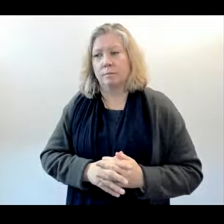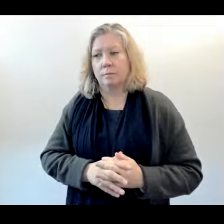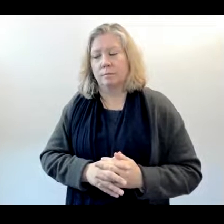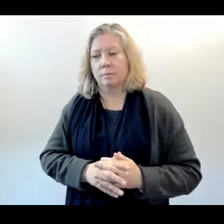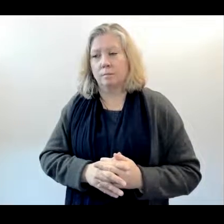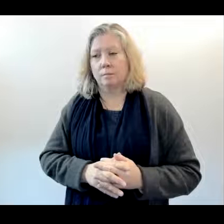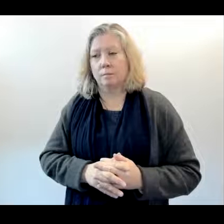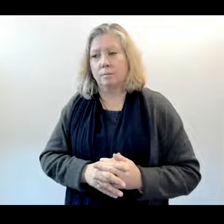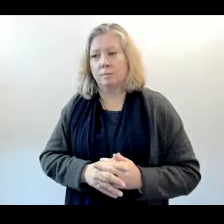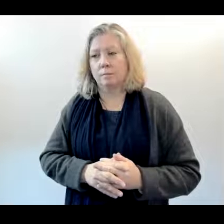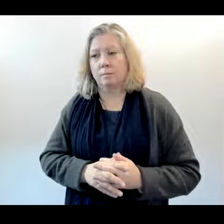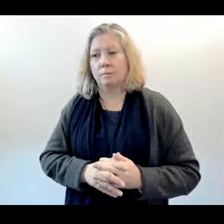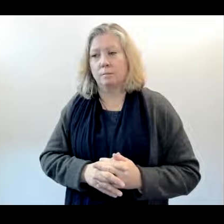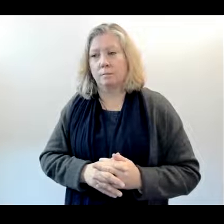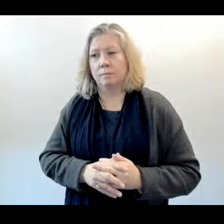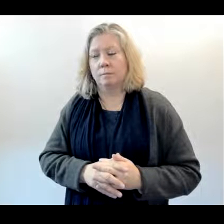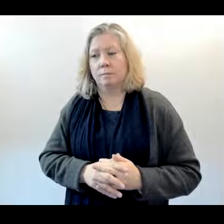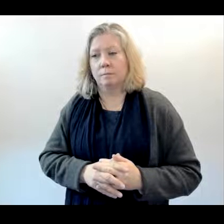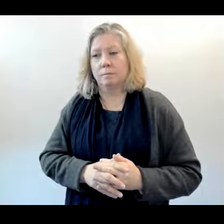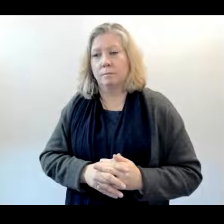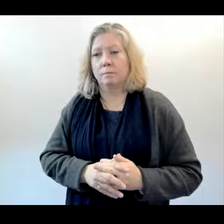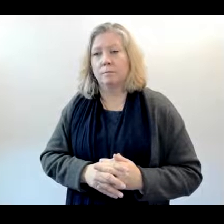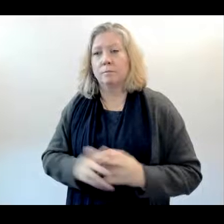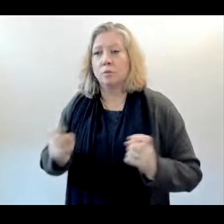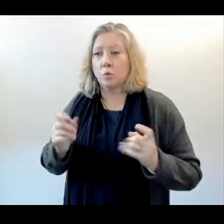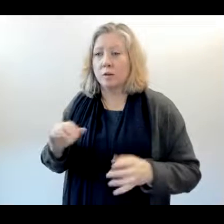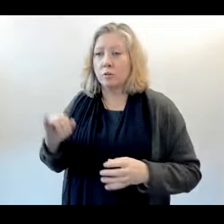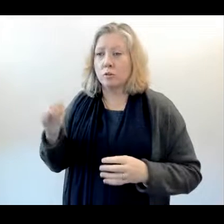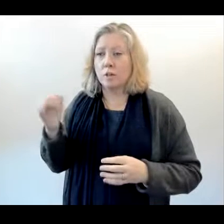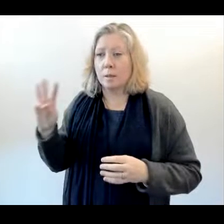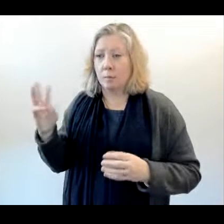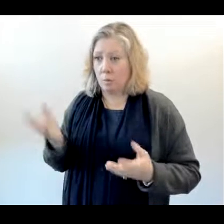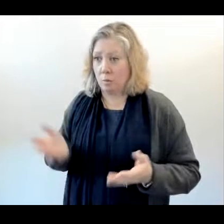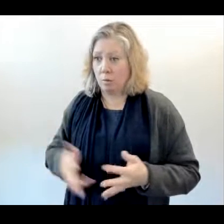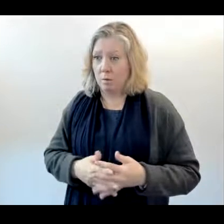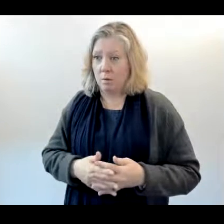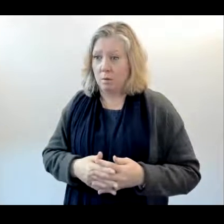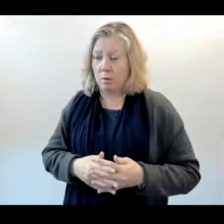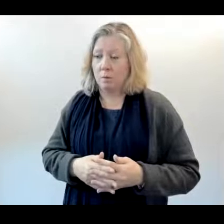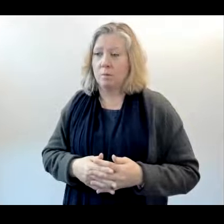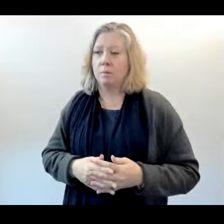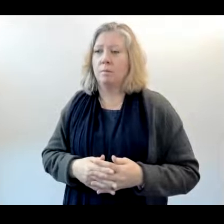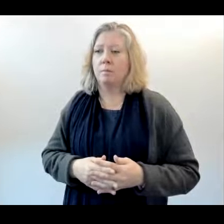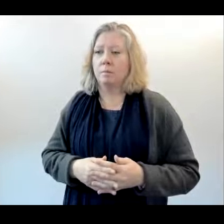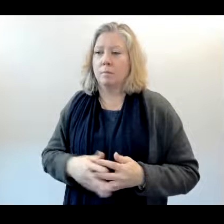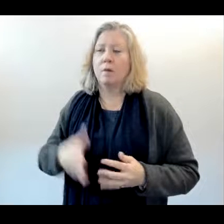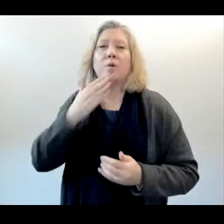Director JW. Yeah, thank you,